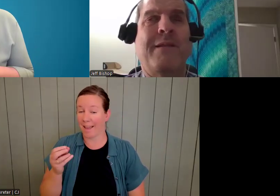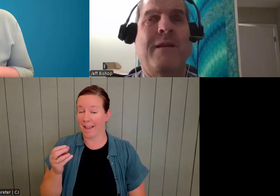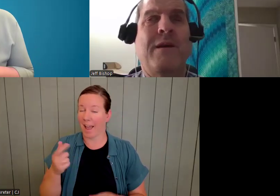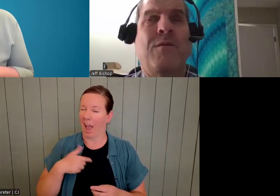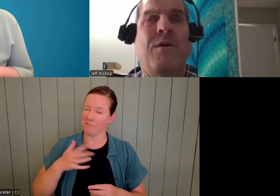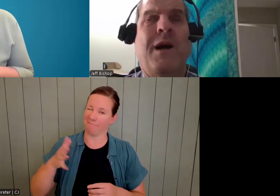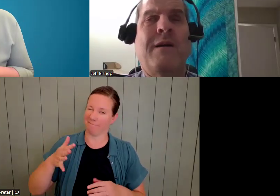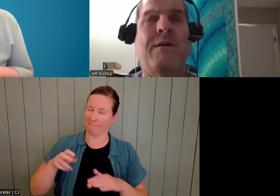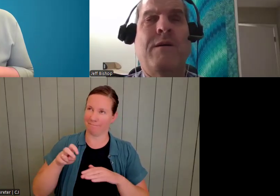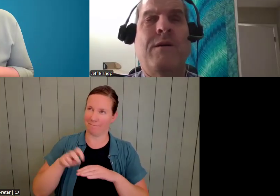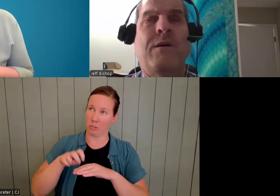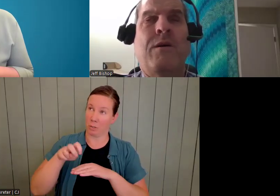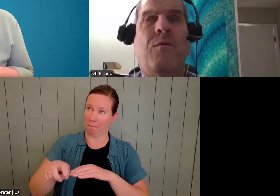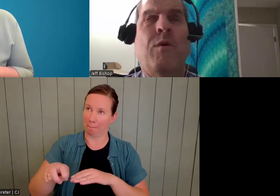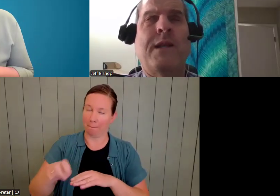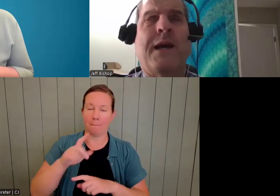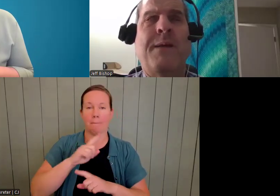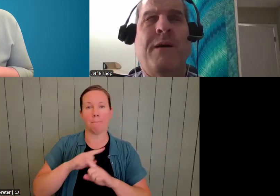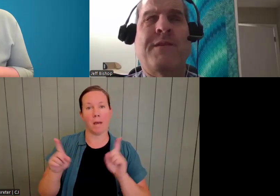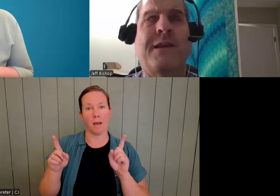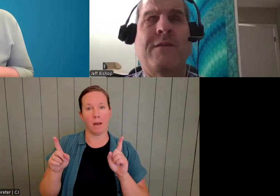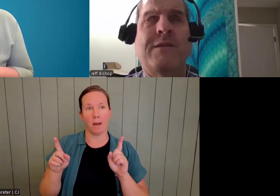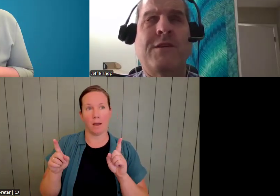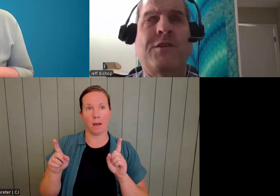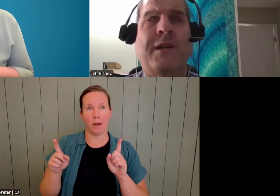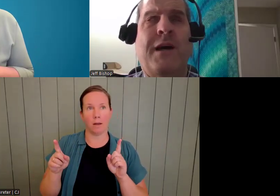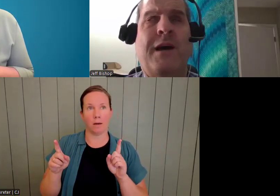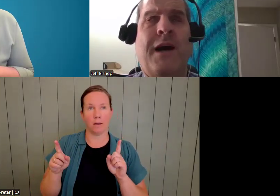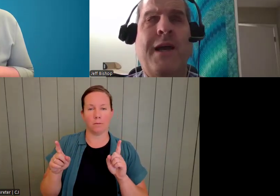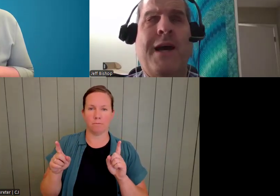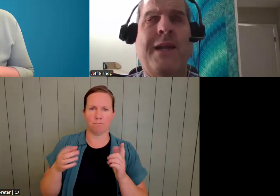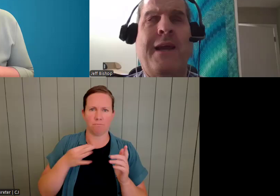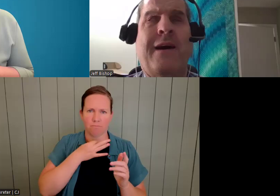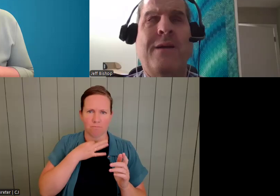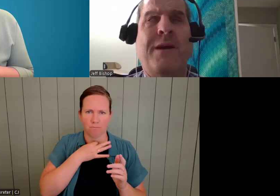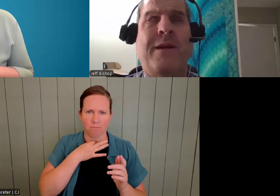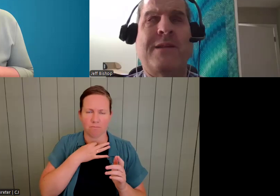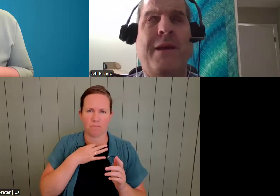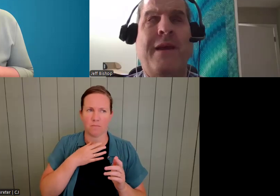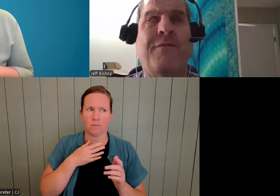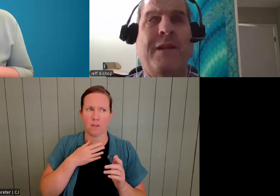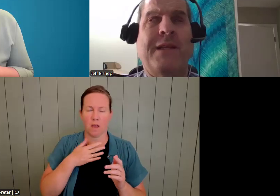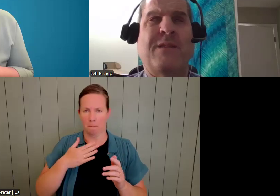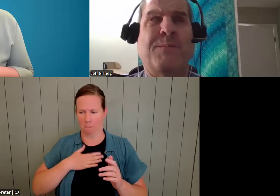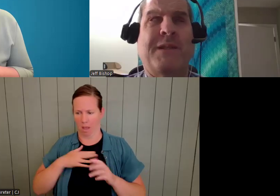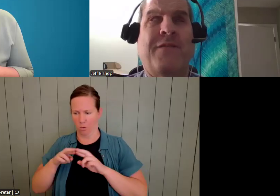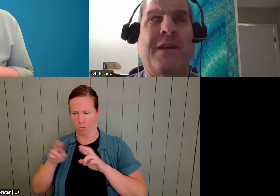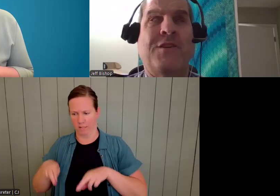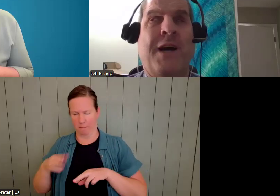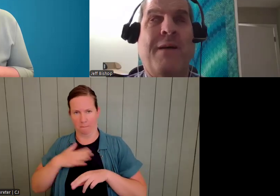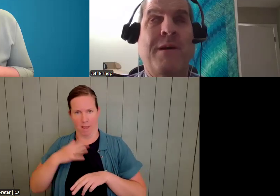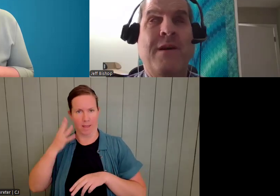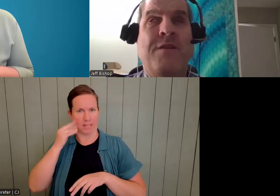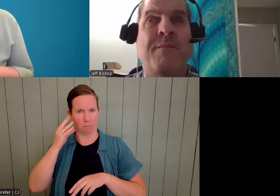here, but uh, what type of skills should I highlight on my resume for this